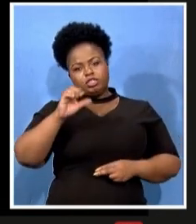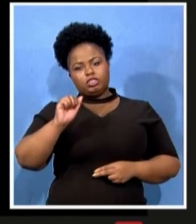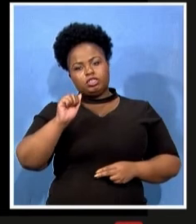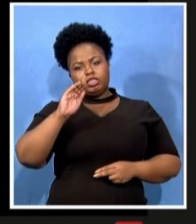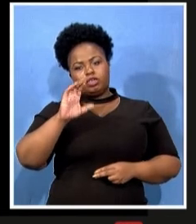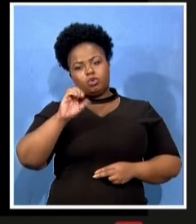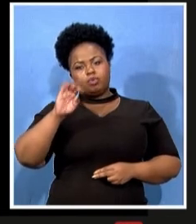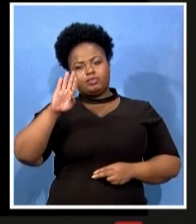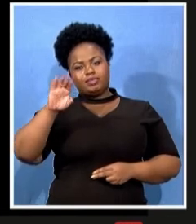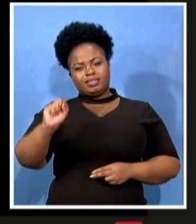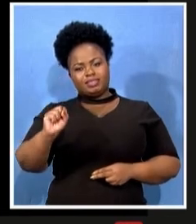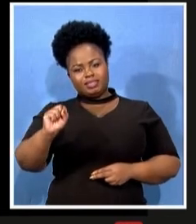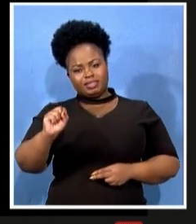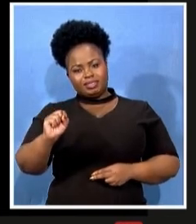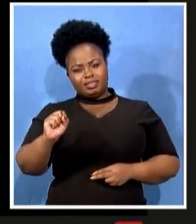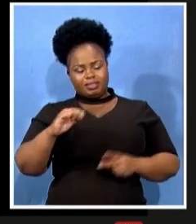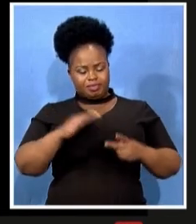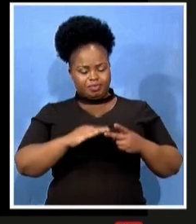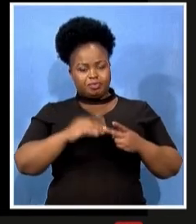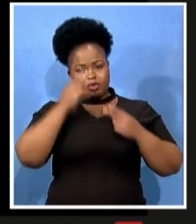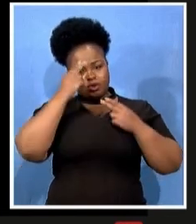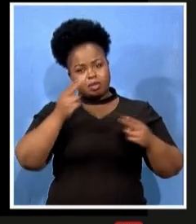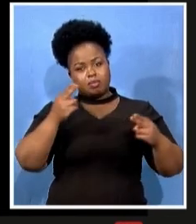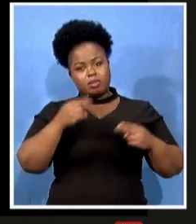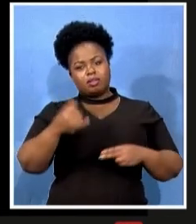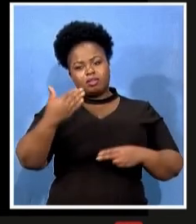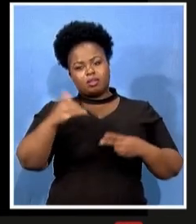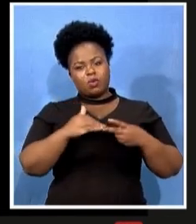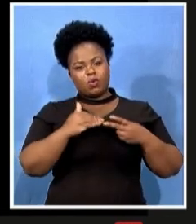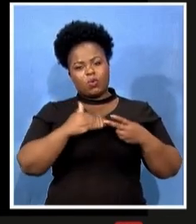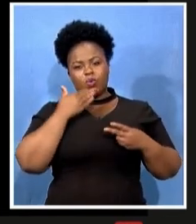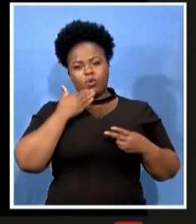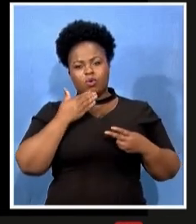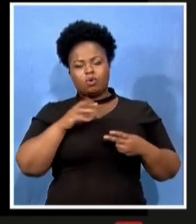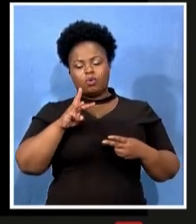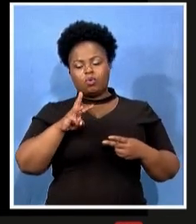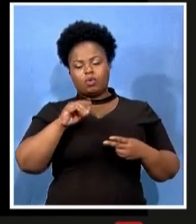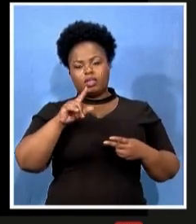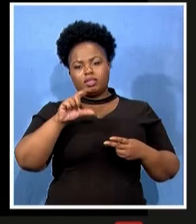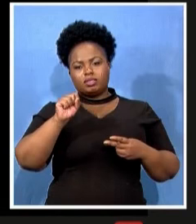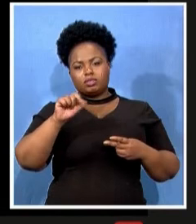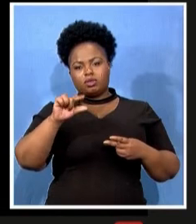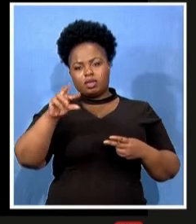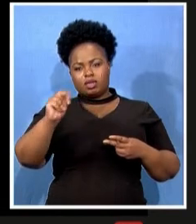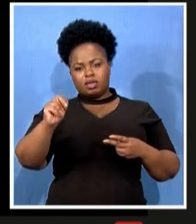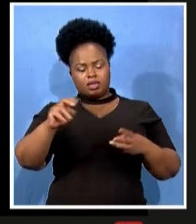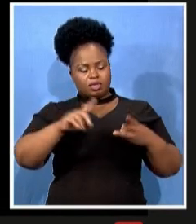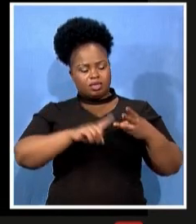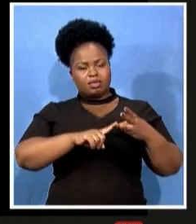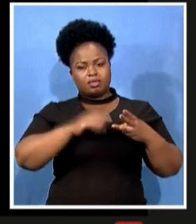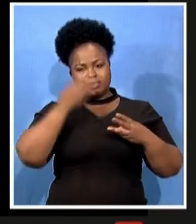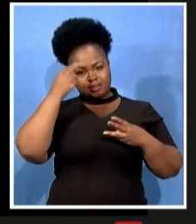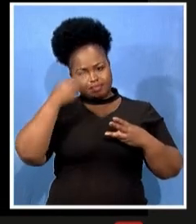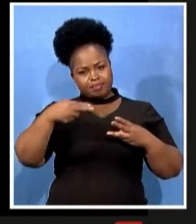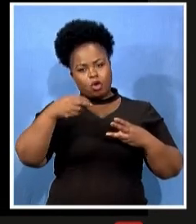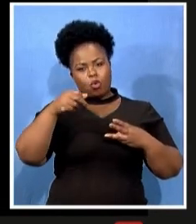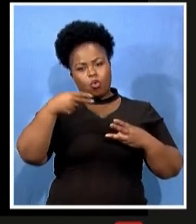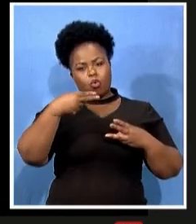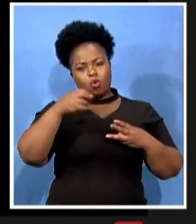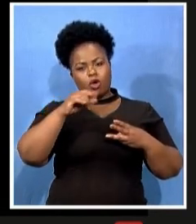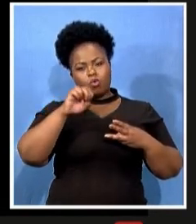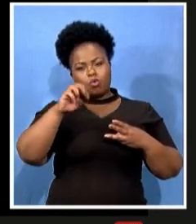The second one, Honorable Wilson. Third, Honorable Kwahube. Fourth, Honorable